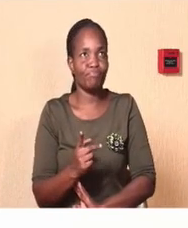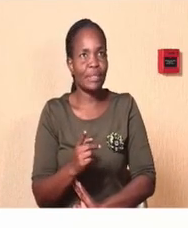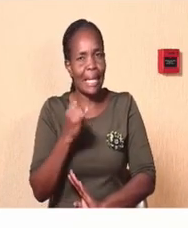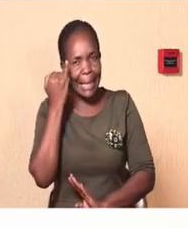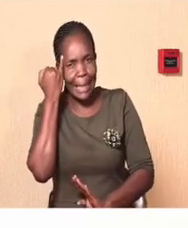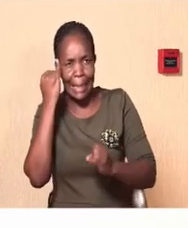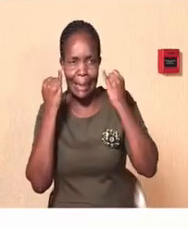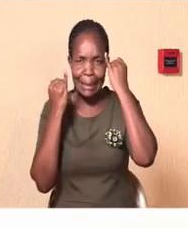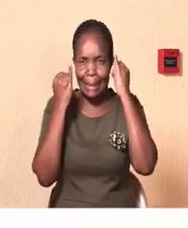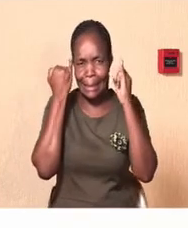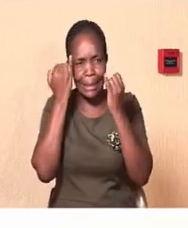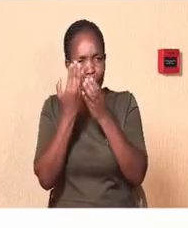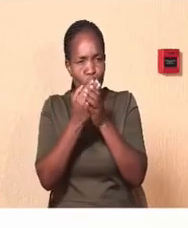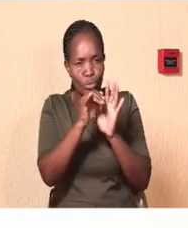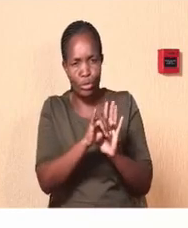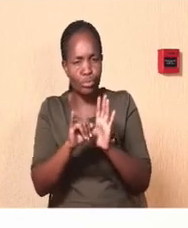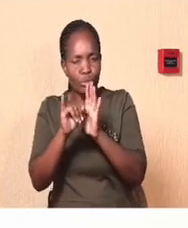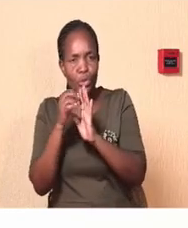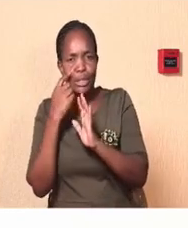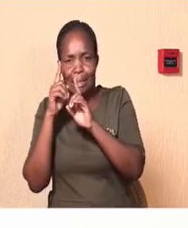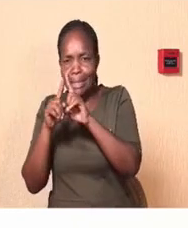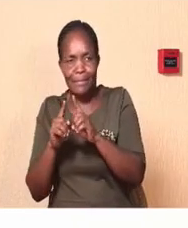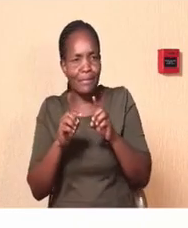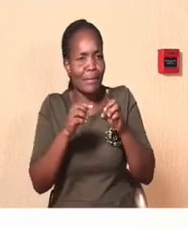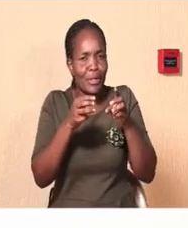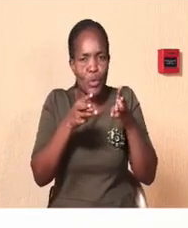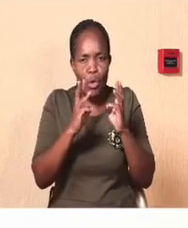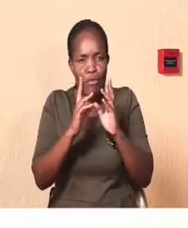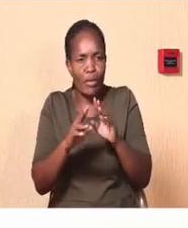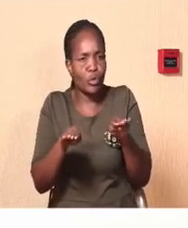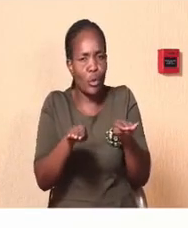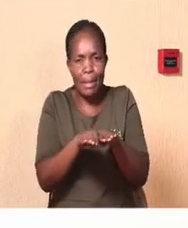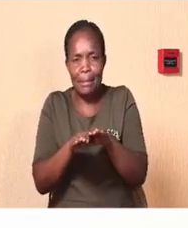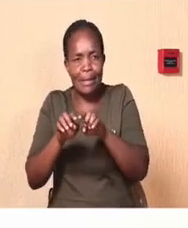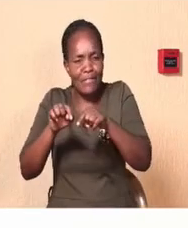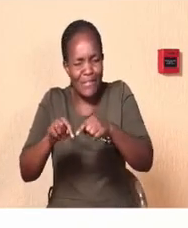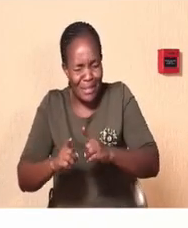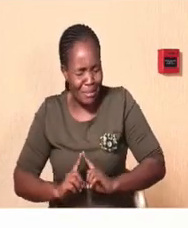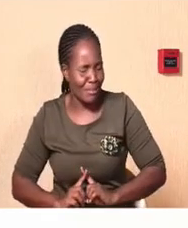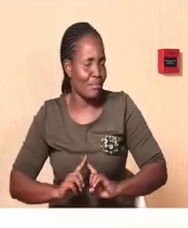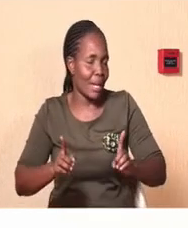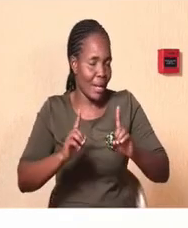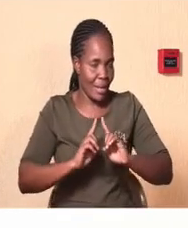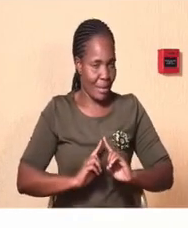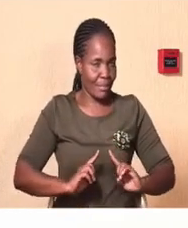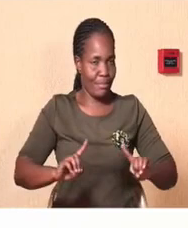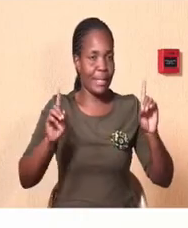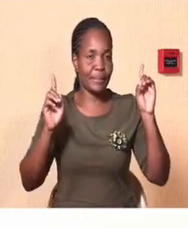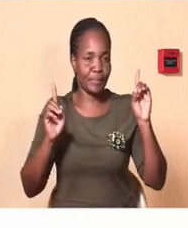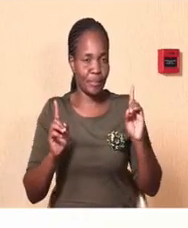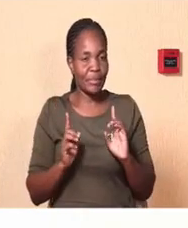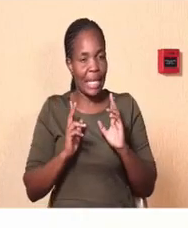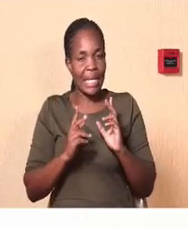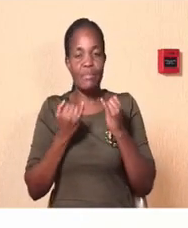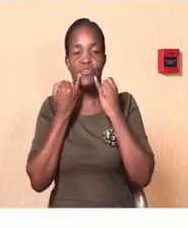creative and innovative. We see the tippy taps that people are creating and so on. So my message to the people out there is